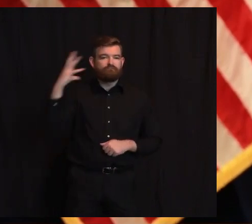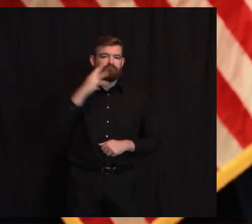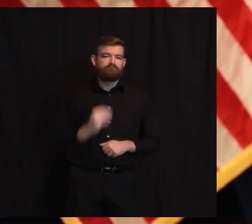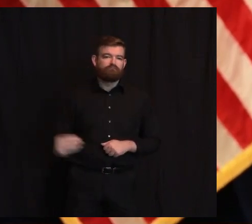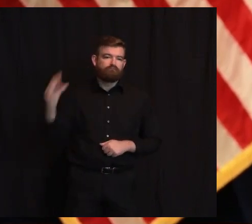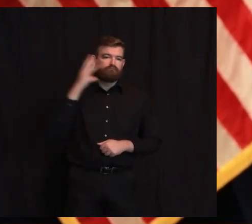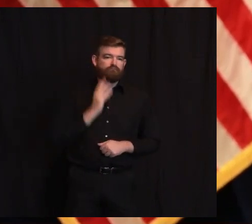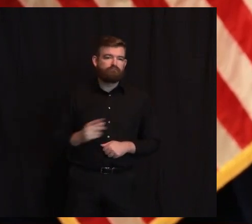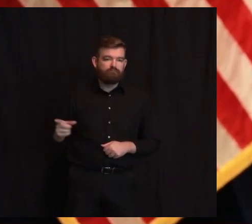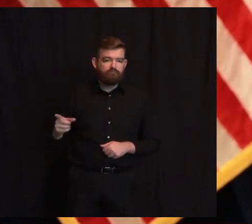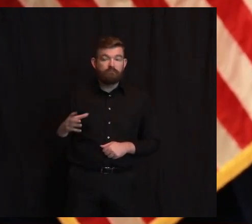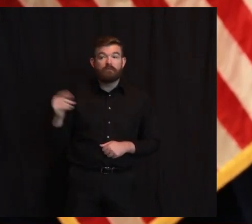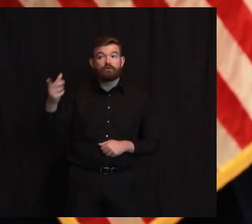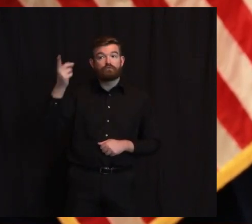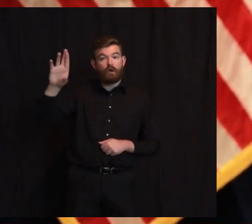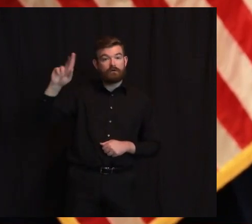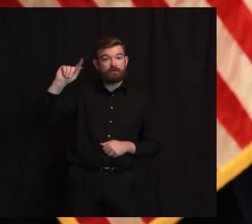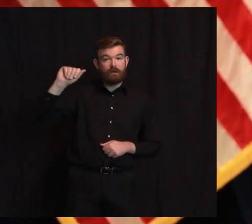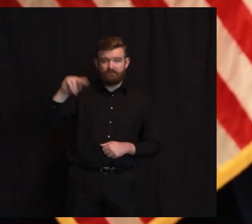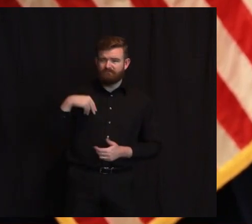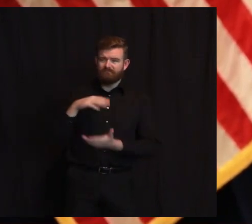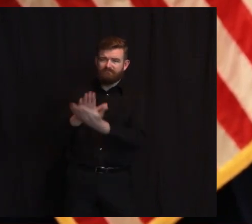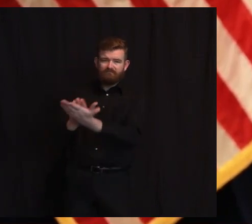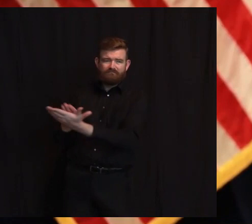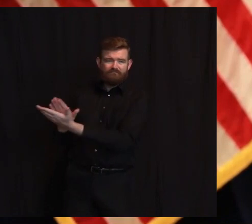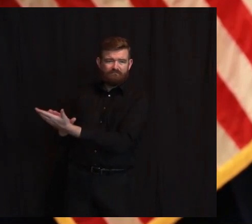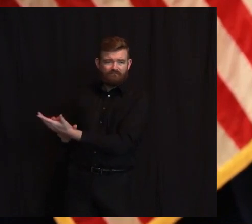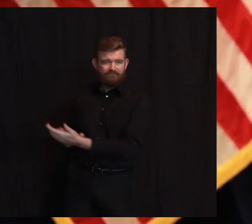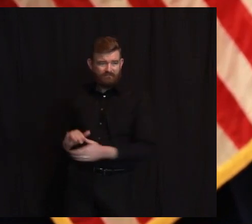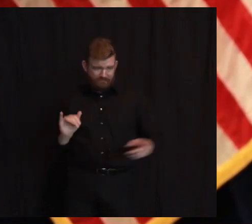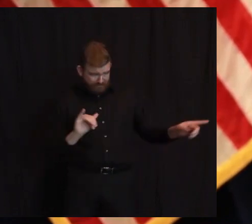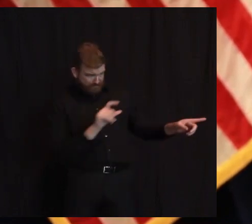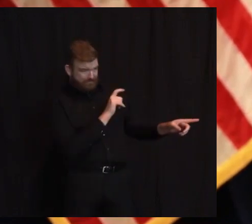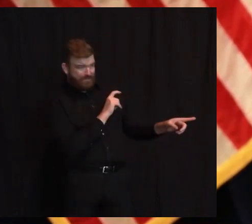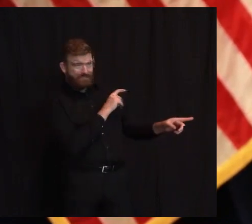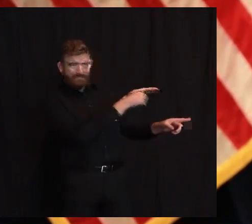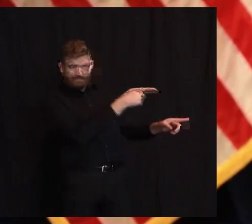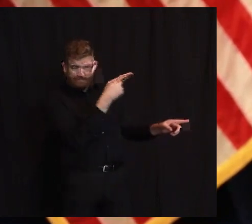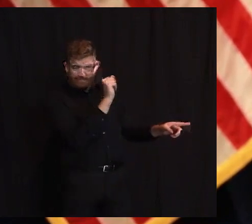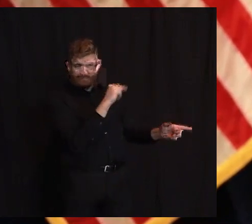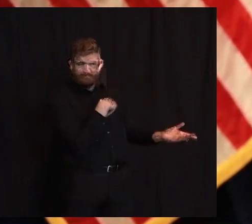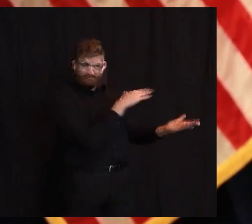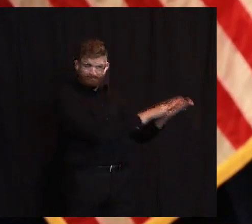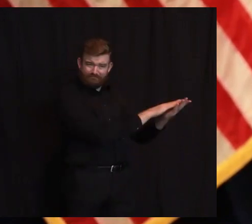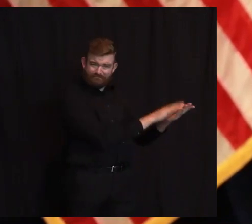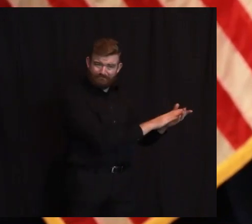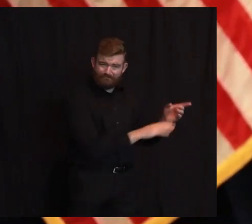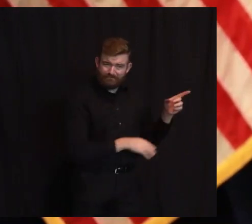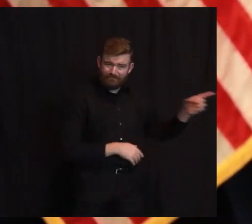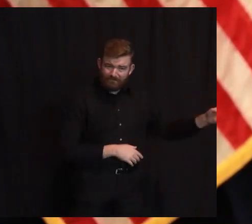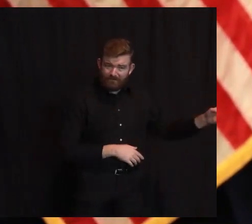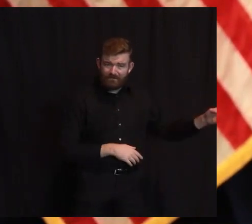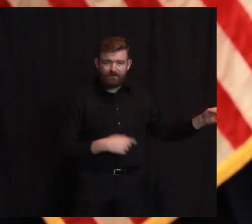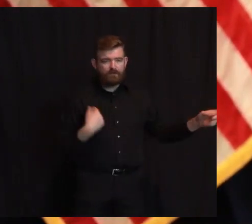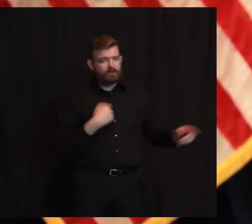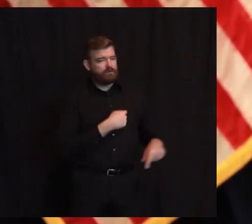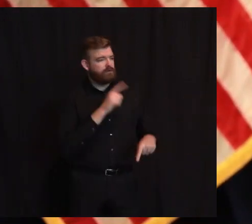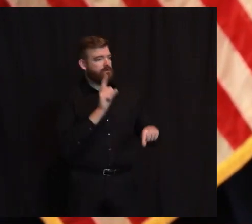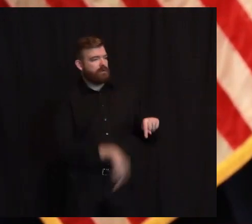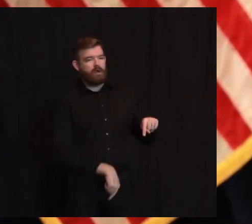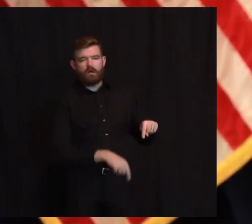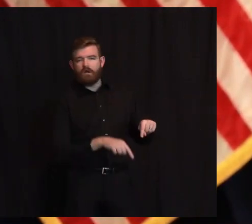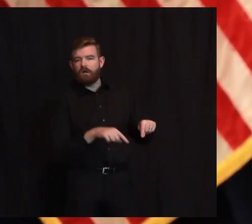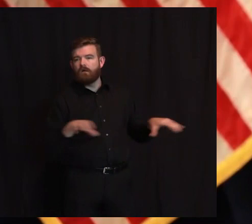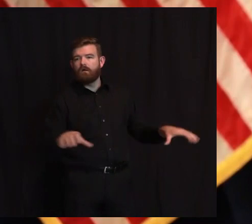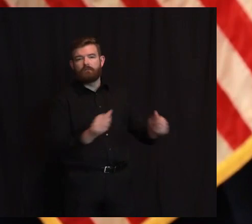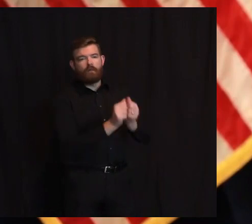extraordinary team. And by the way, I'd say the same thing about you, Pat. We aren't where we are today, remotely where we are today, without your leadership as well. And